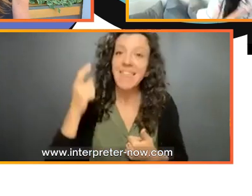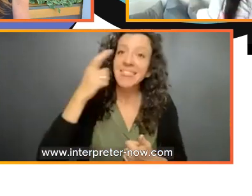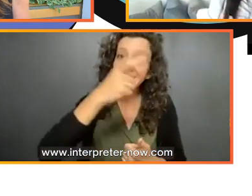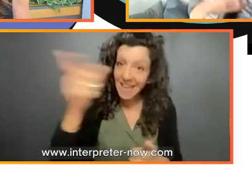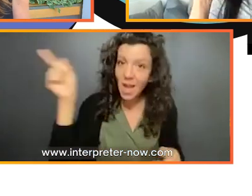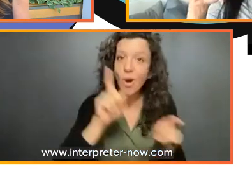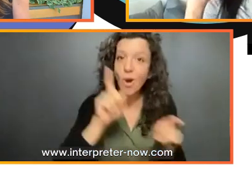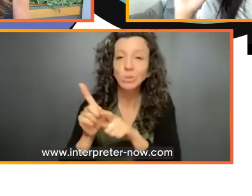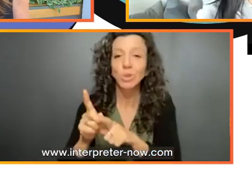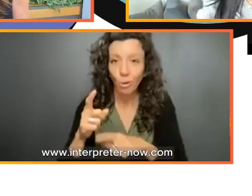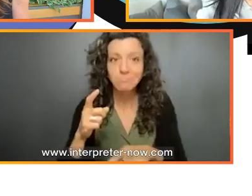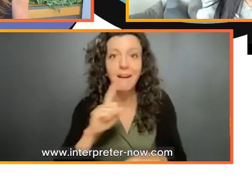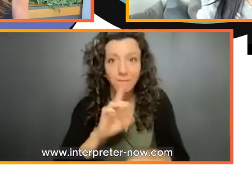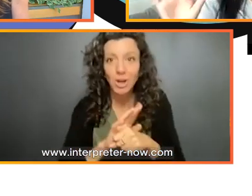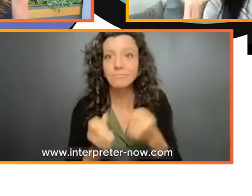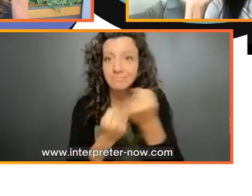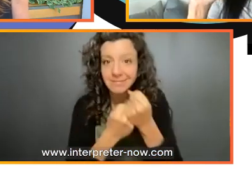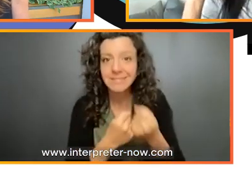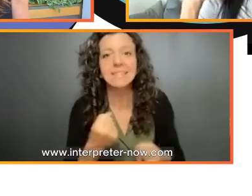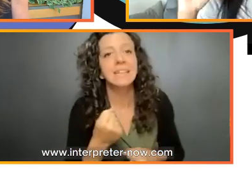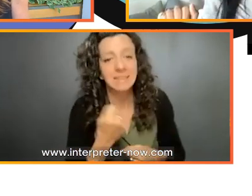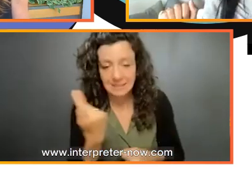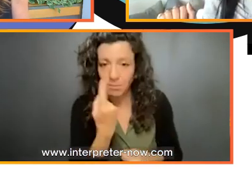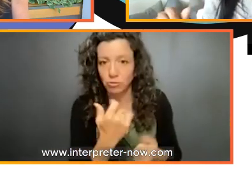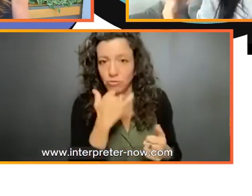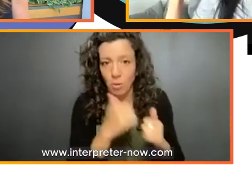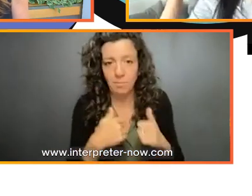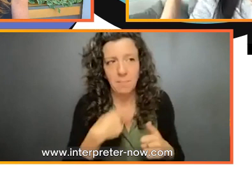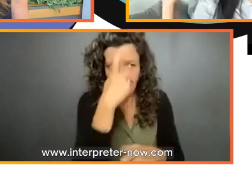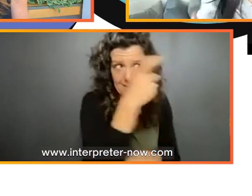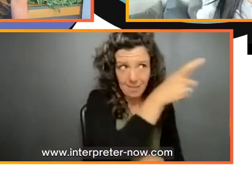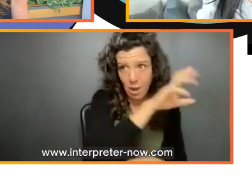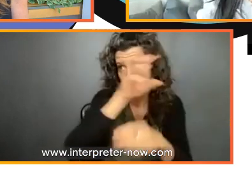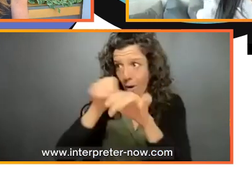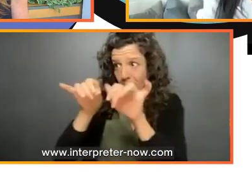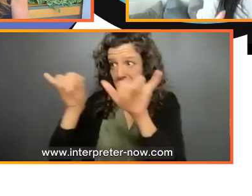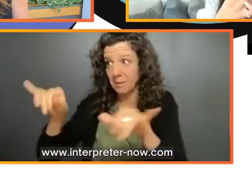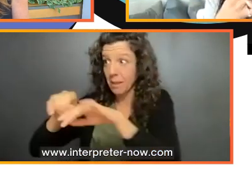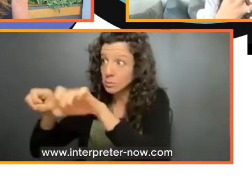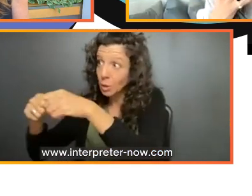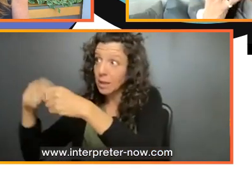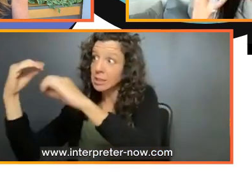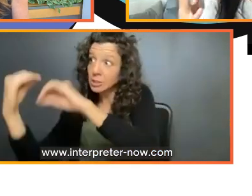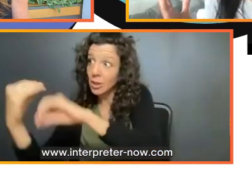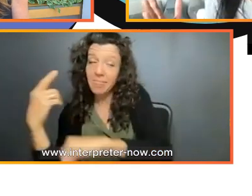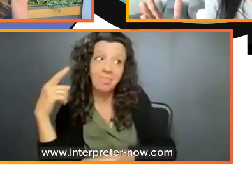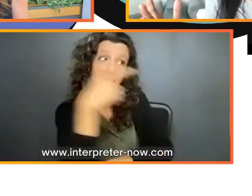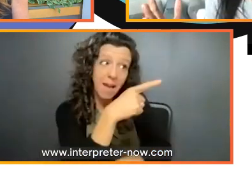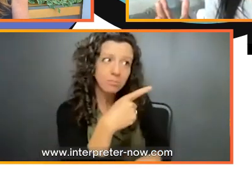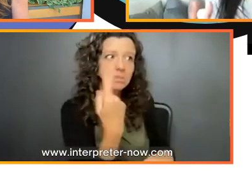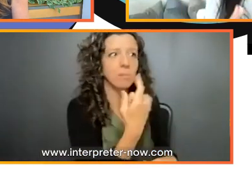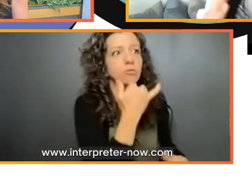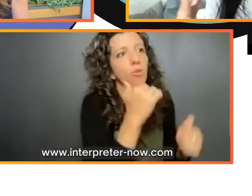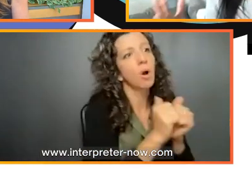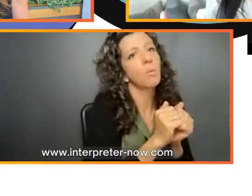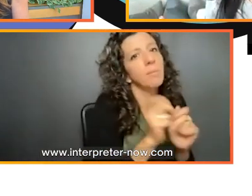and feel that, wow, F that noise, the system is broken and I am amazing, I feel much more at ease.